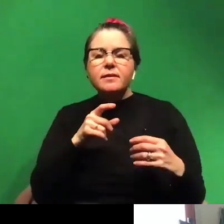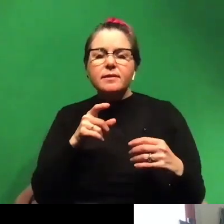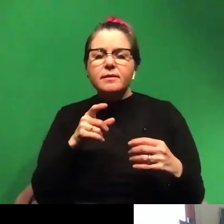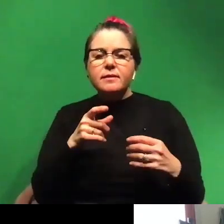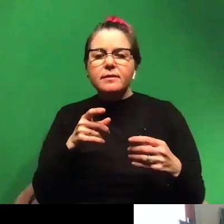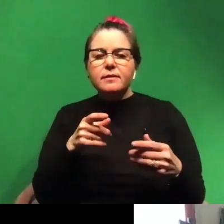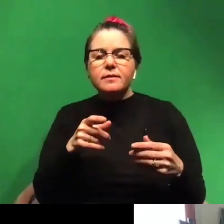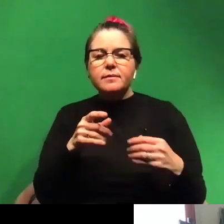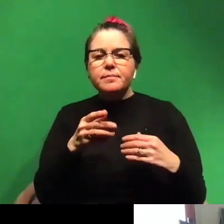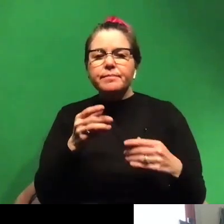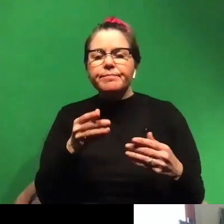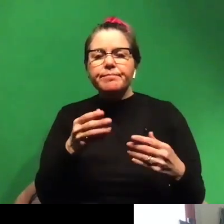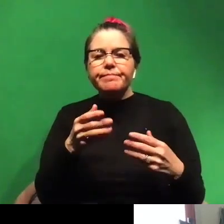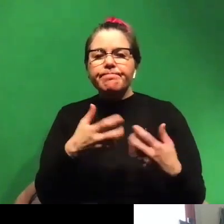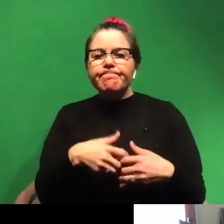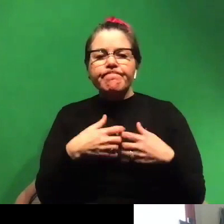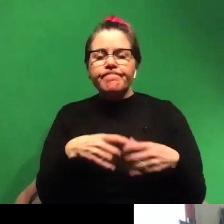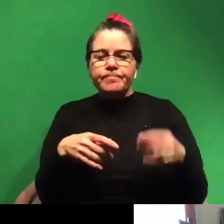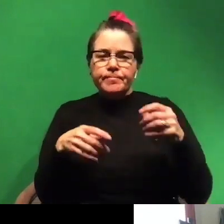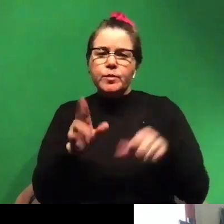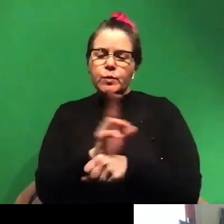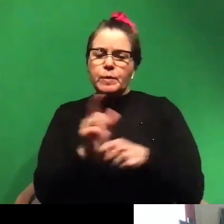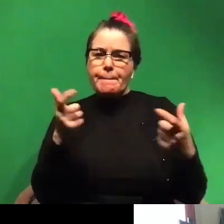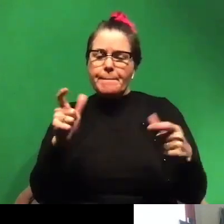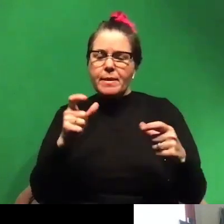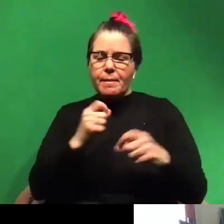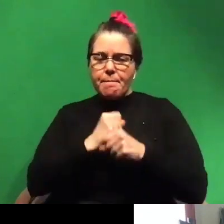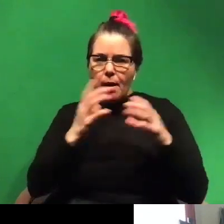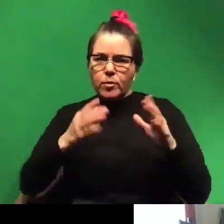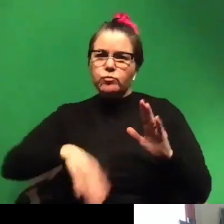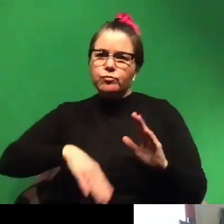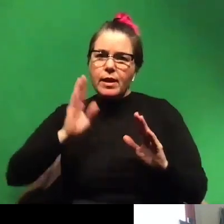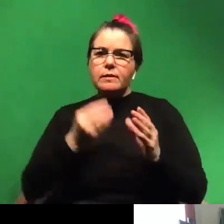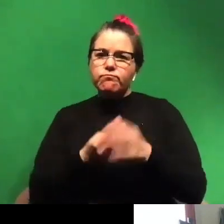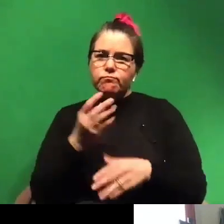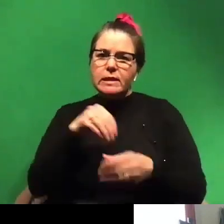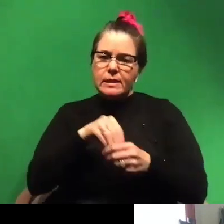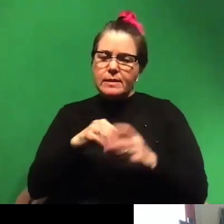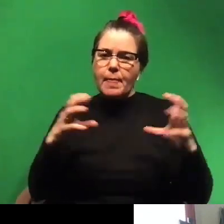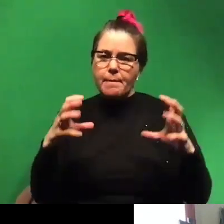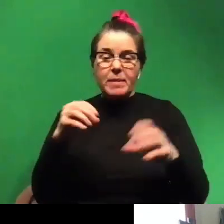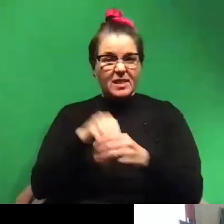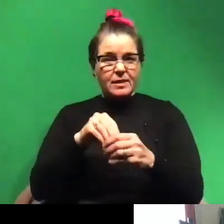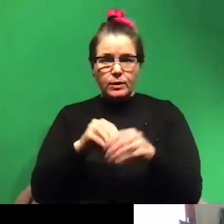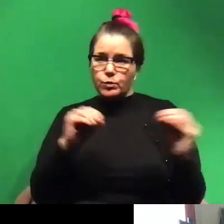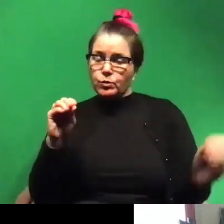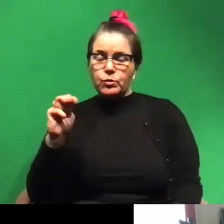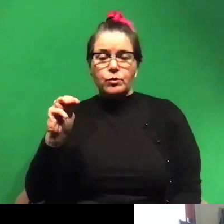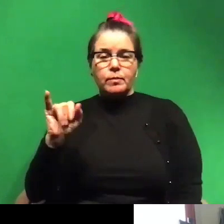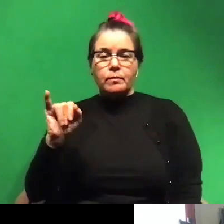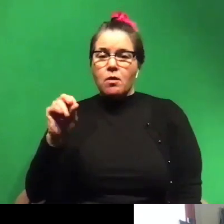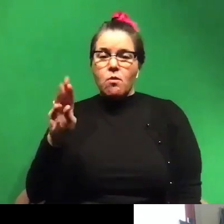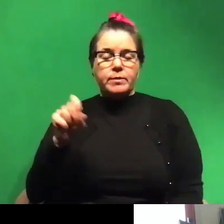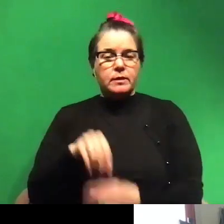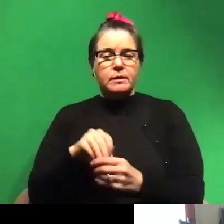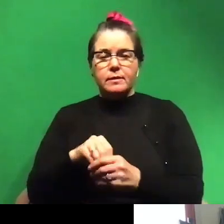mouse facilities use these big bubbles, and they raise the animals inside that bubble, and that bubble has no microbes in it.